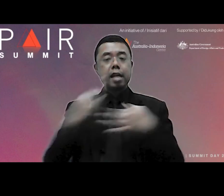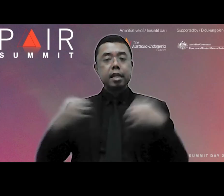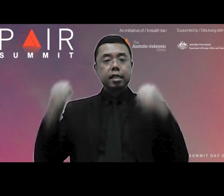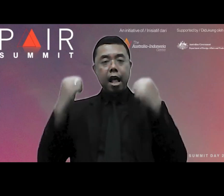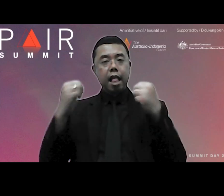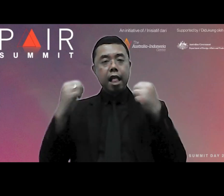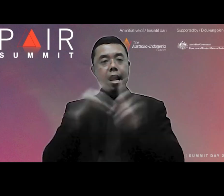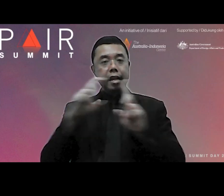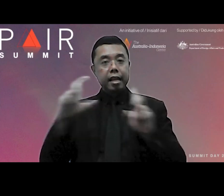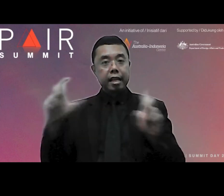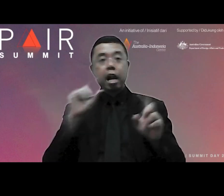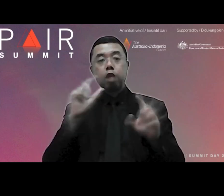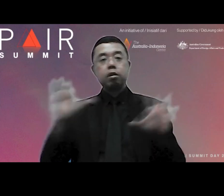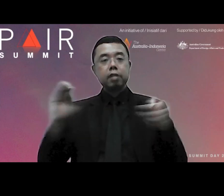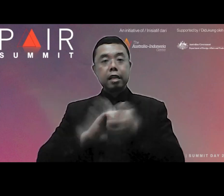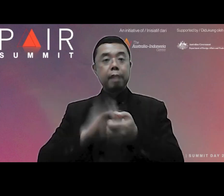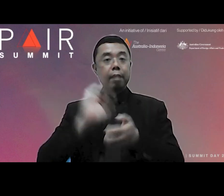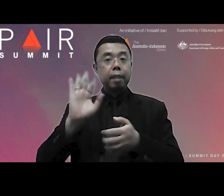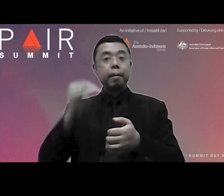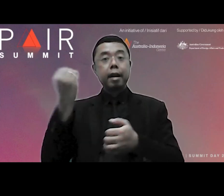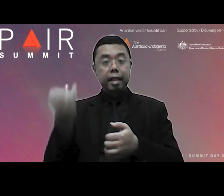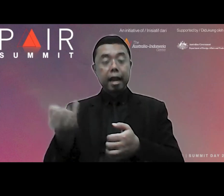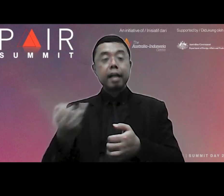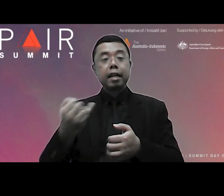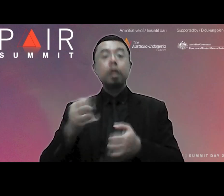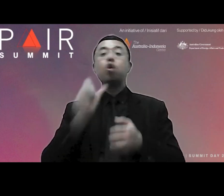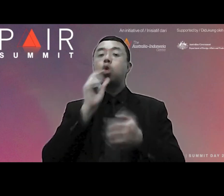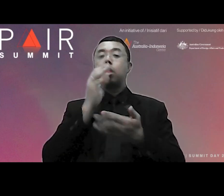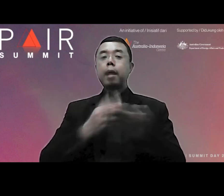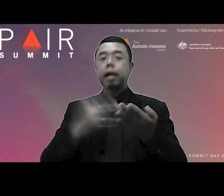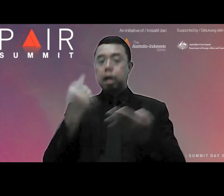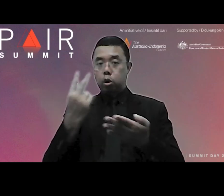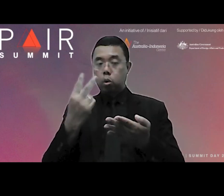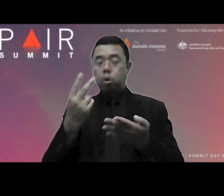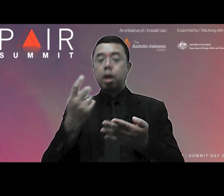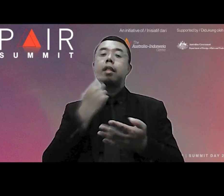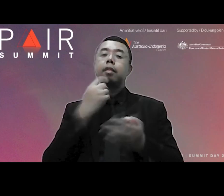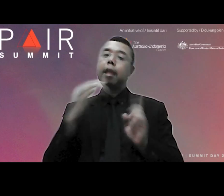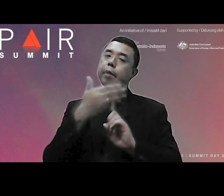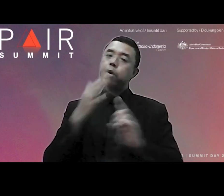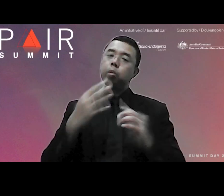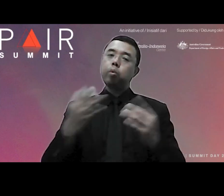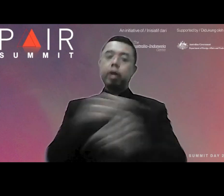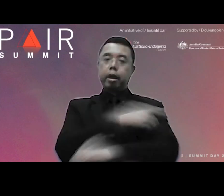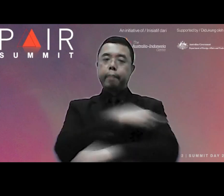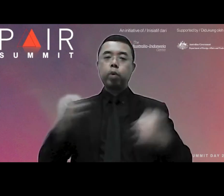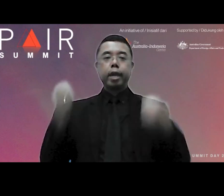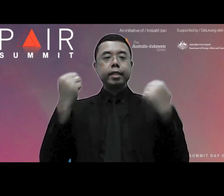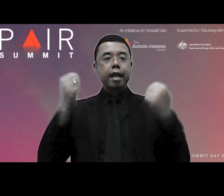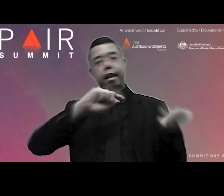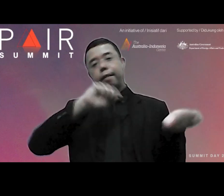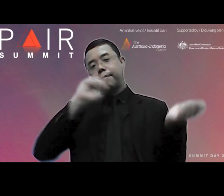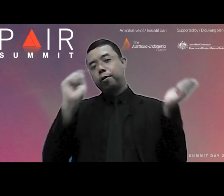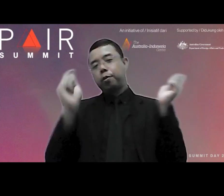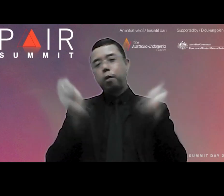just turning to the second session this morning on protecting healthcare workers and changing public attitudes. As